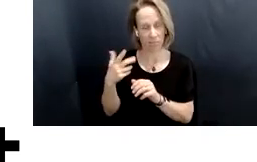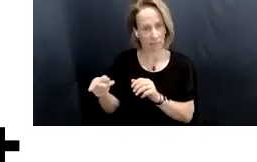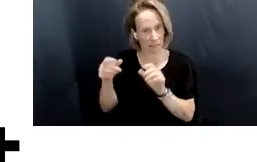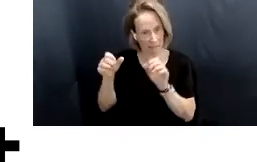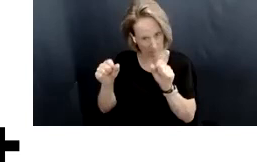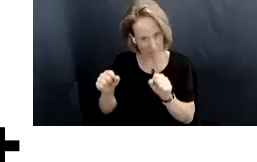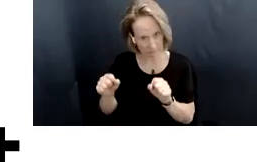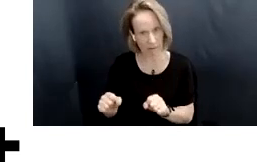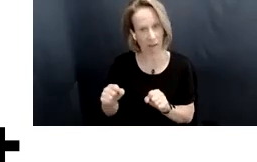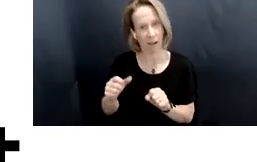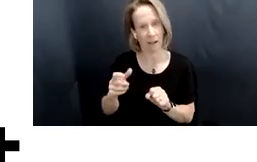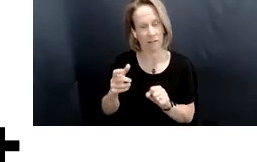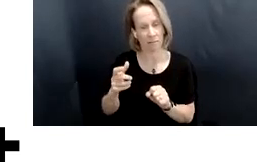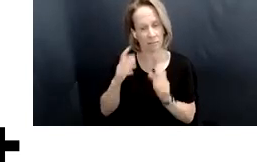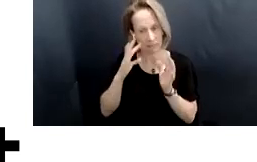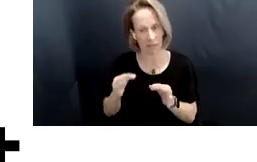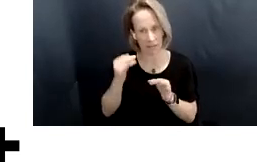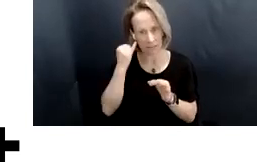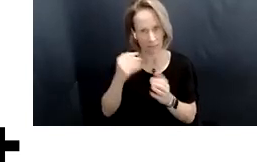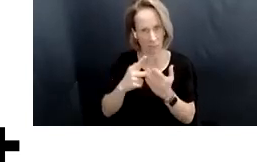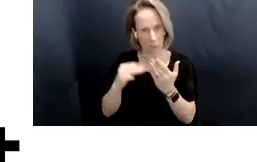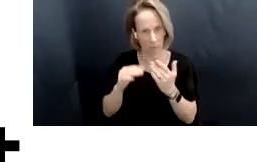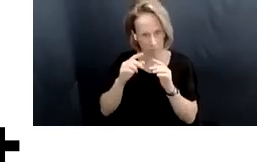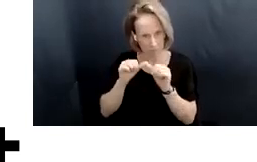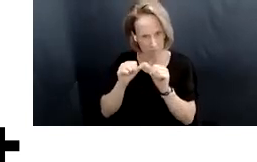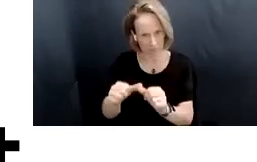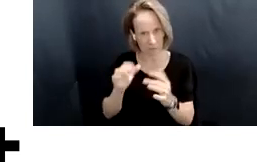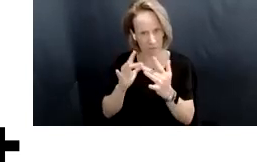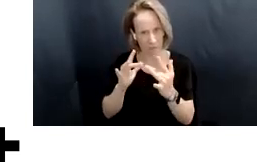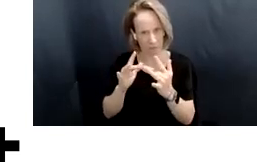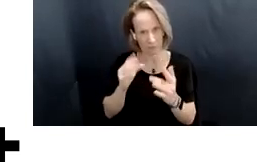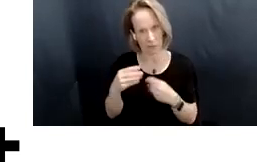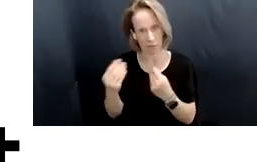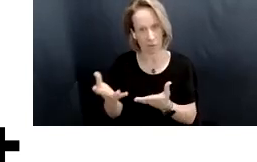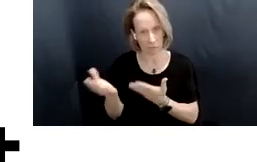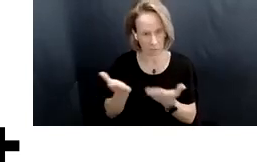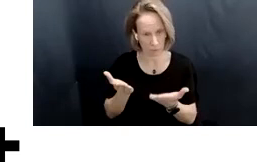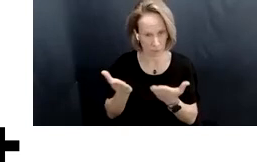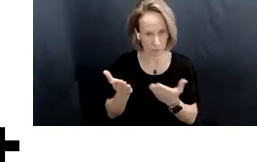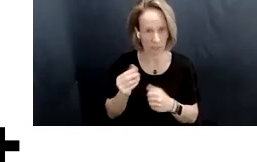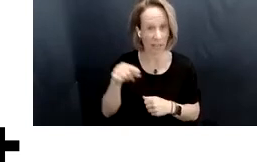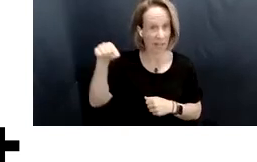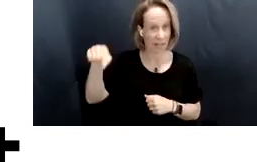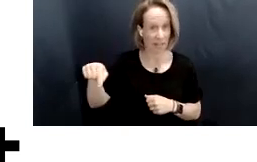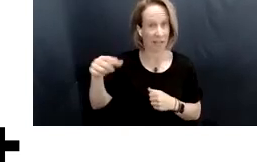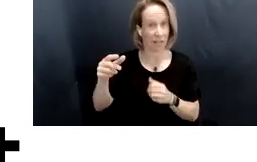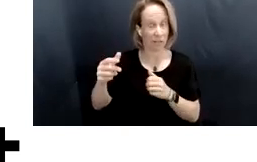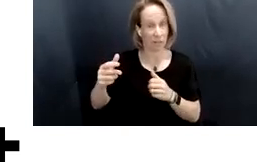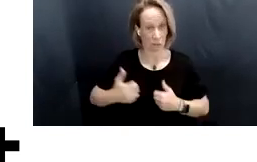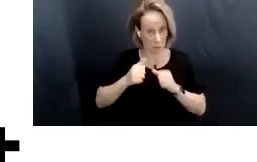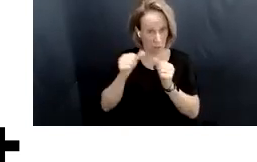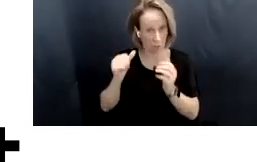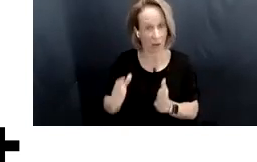and offer services. It is also important that they understand that they are the ones who will let us know what form